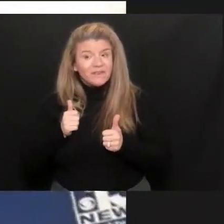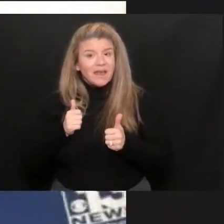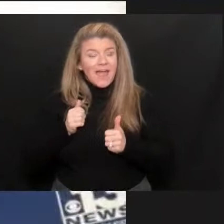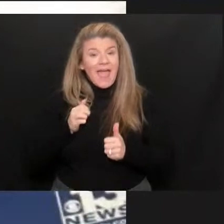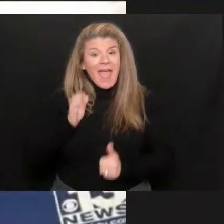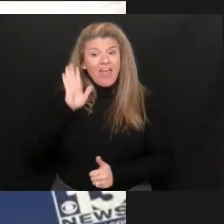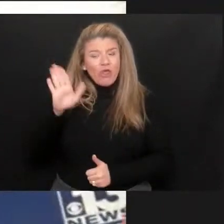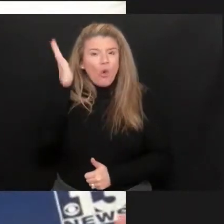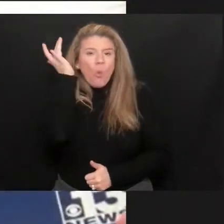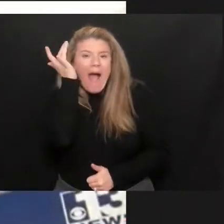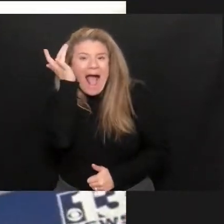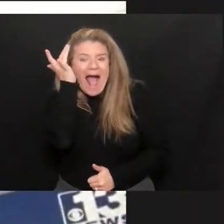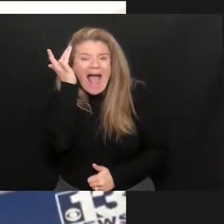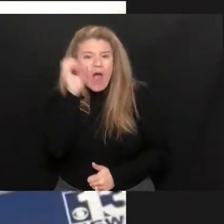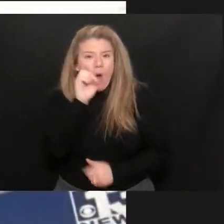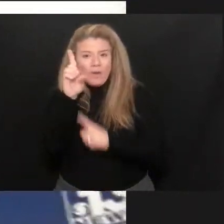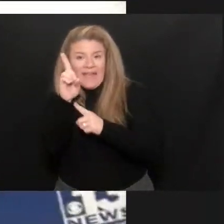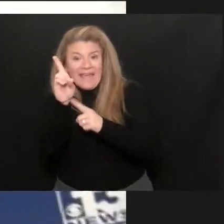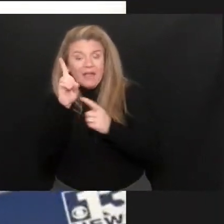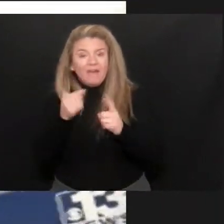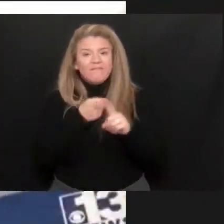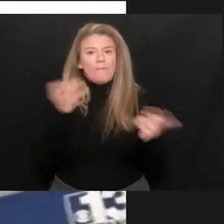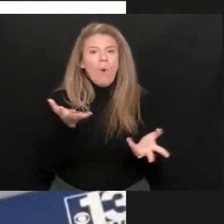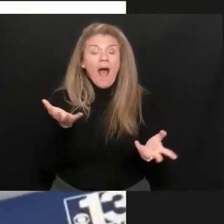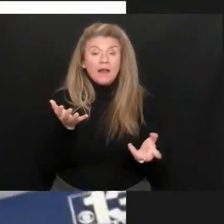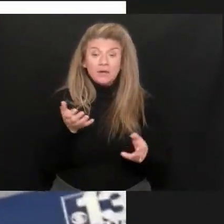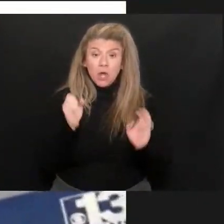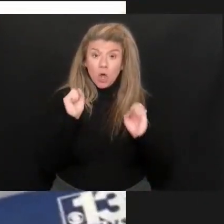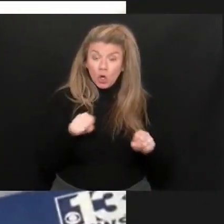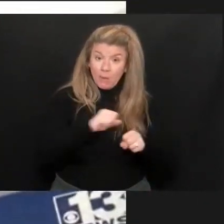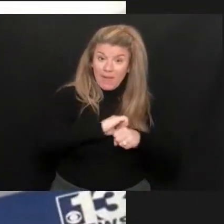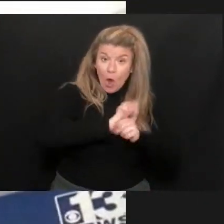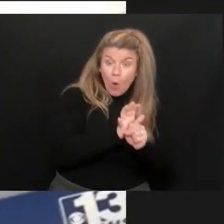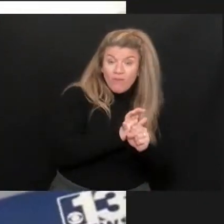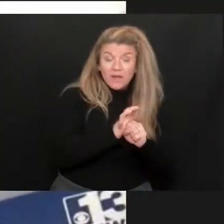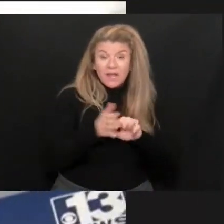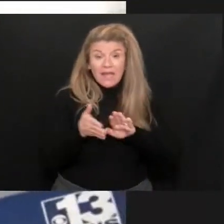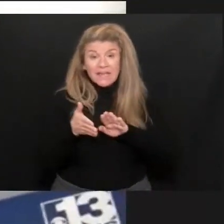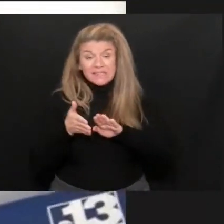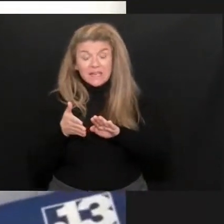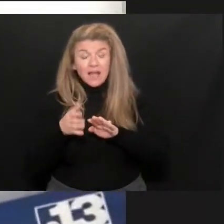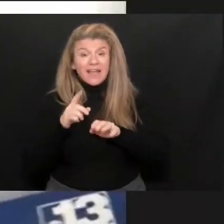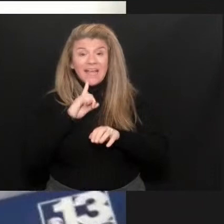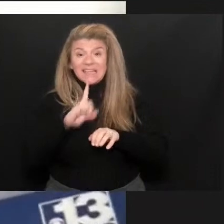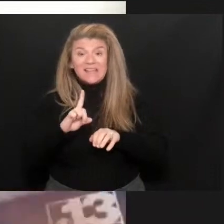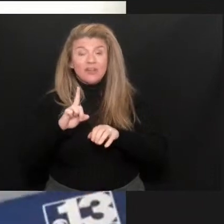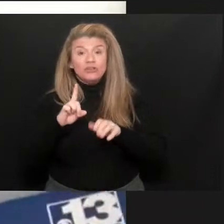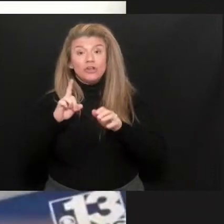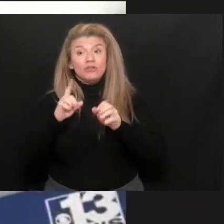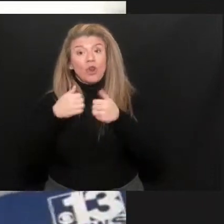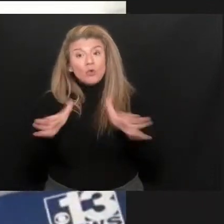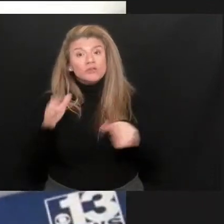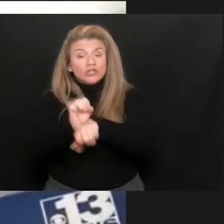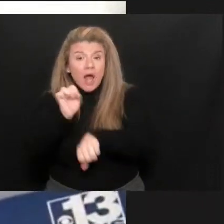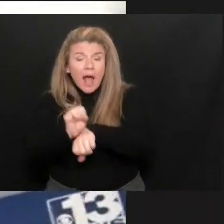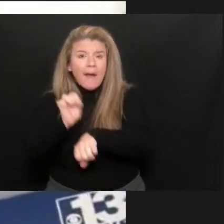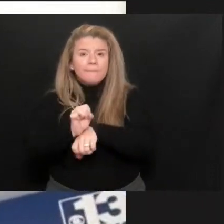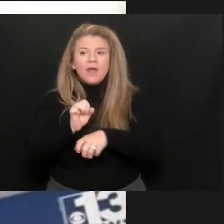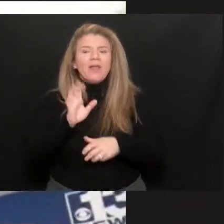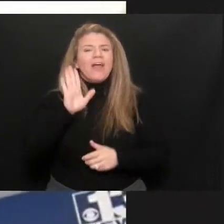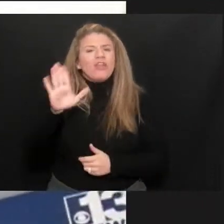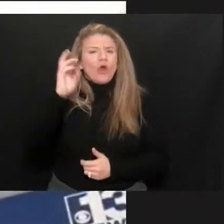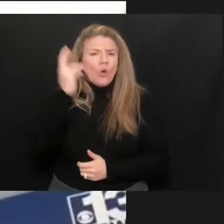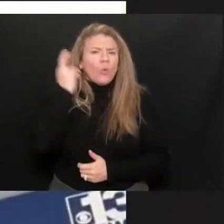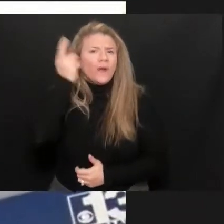COVID? Was it stress from losing your job that prompted you to relapse and go back to using again? And how much can we tie the pandemic to